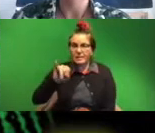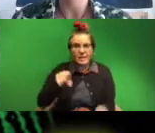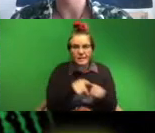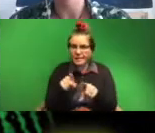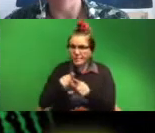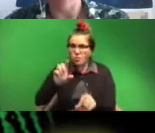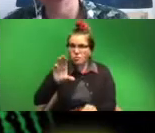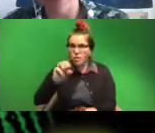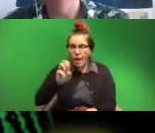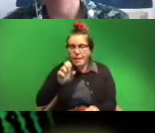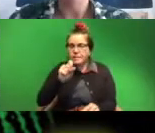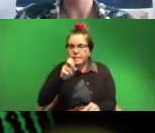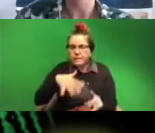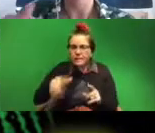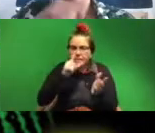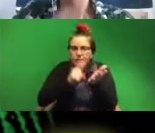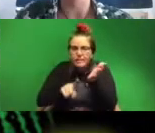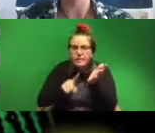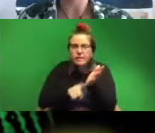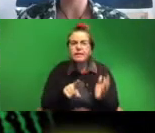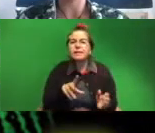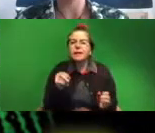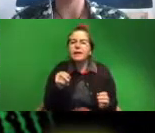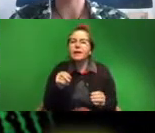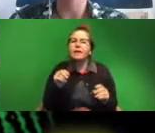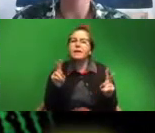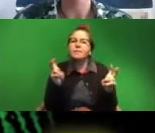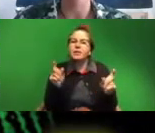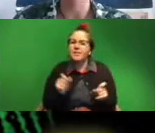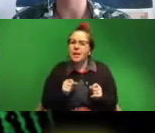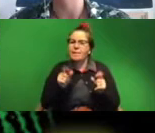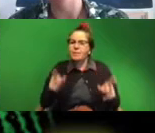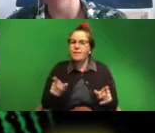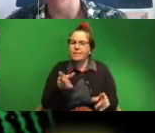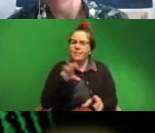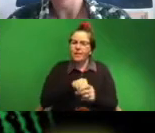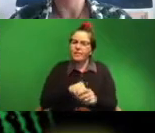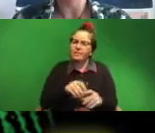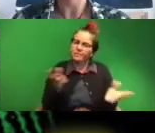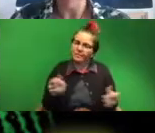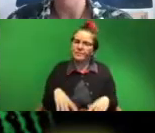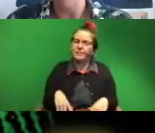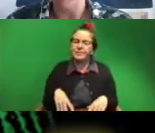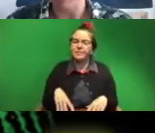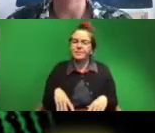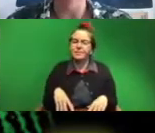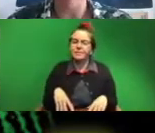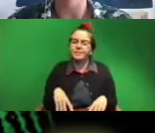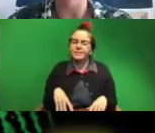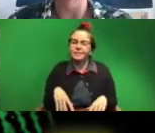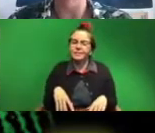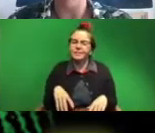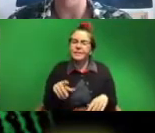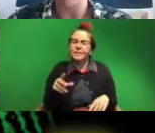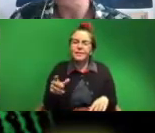scene investigation, and yes, I put improvisation there, but crime scene investigation that happens to involve victims that